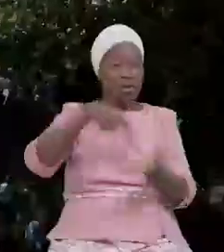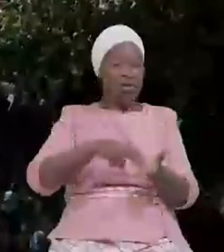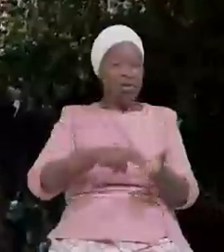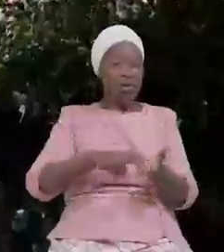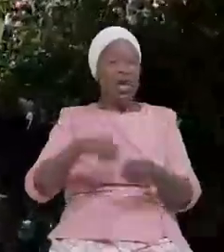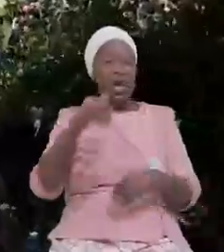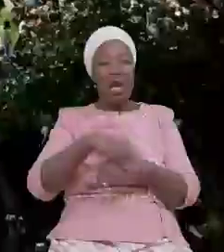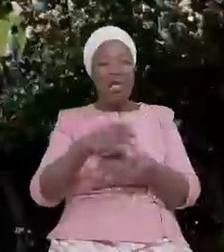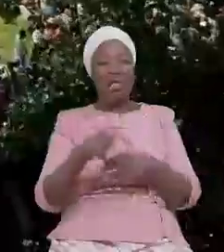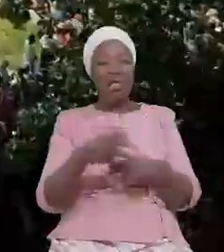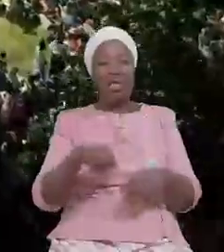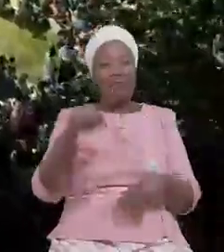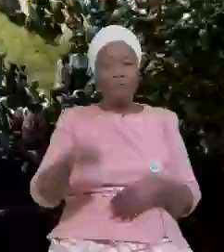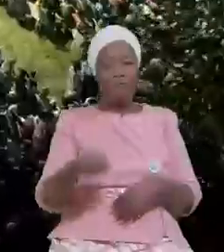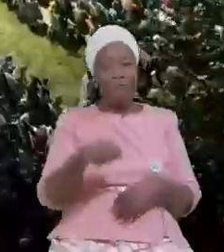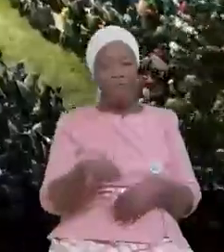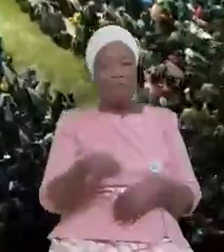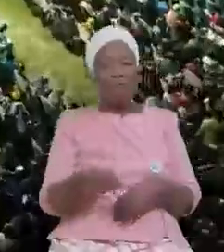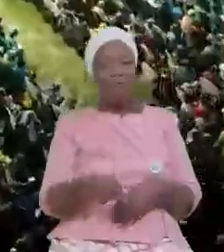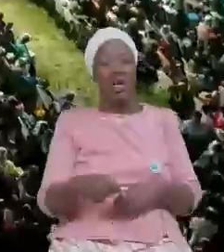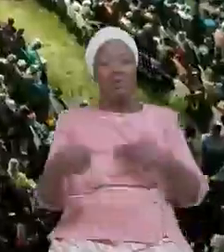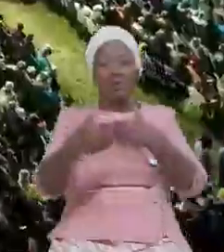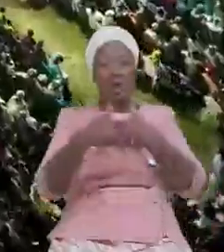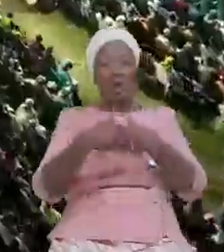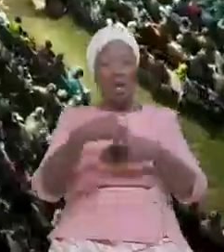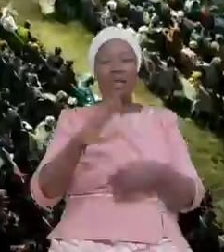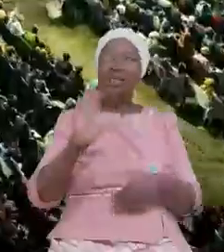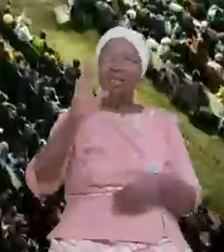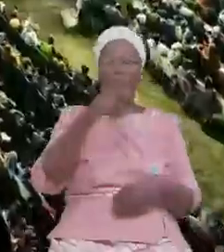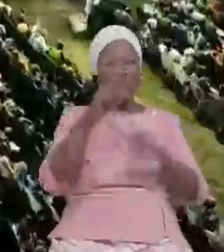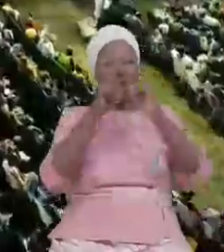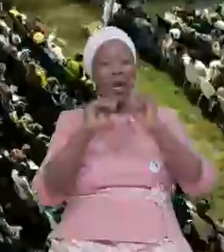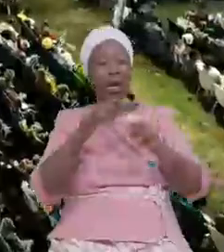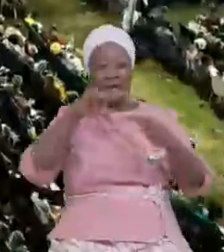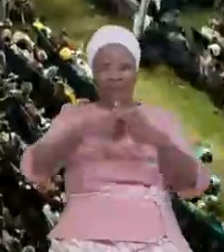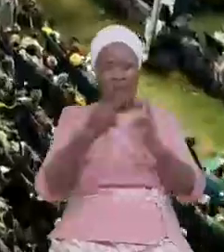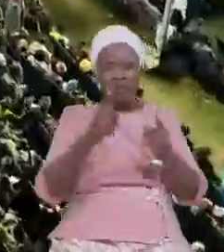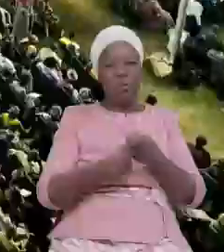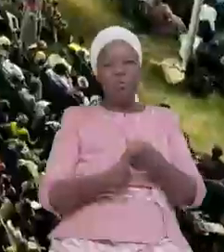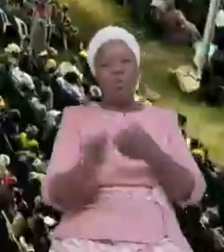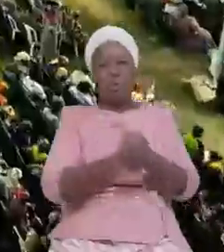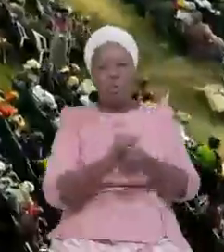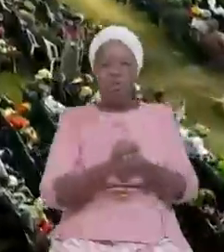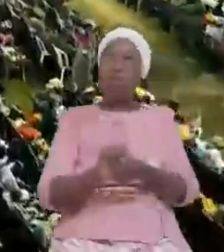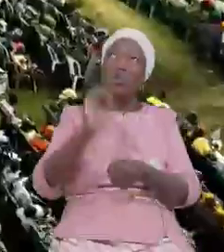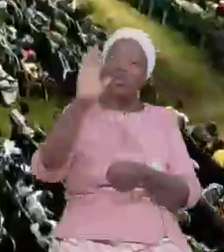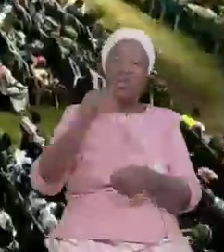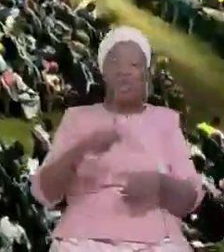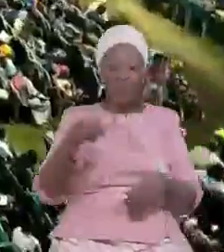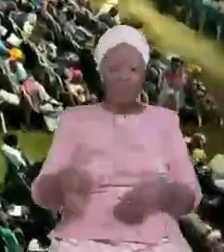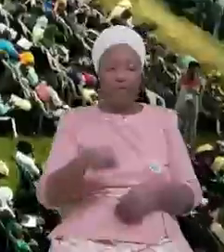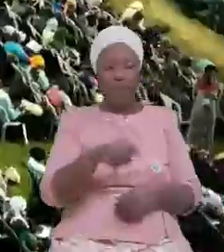him, weeping, and began to wash his feet with the tears. How is